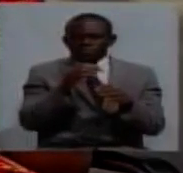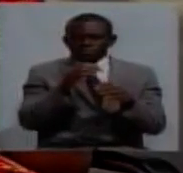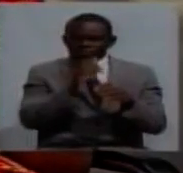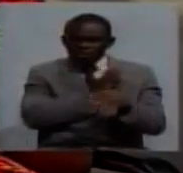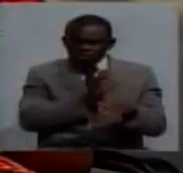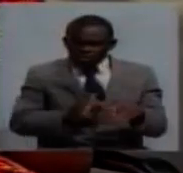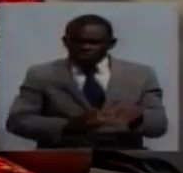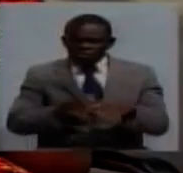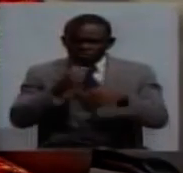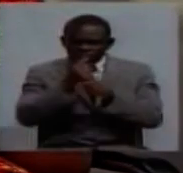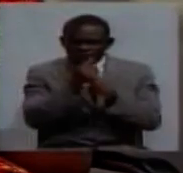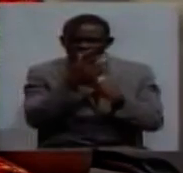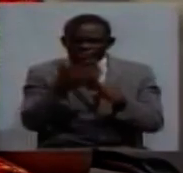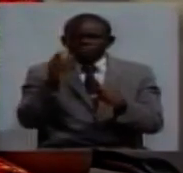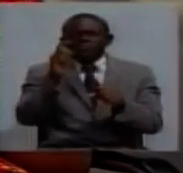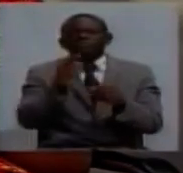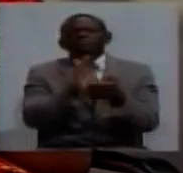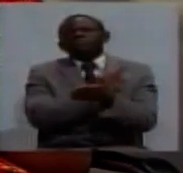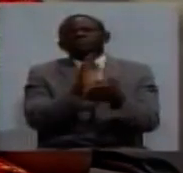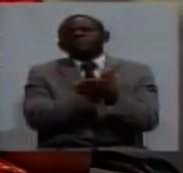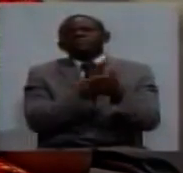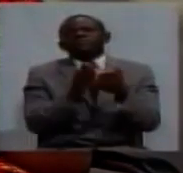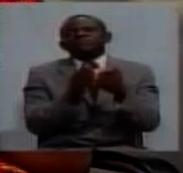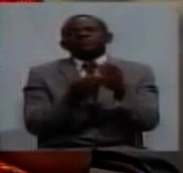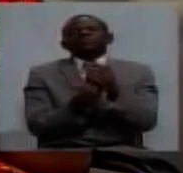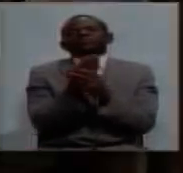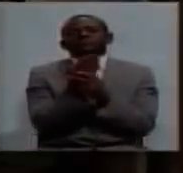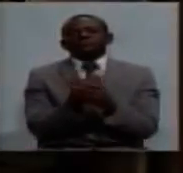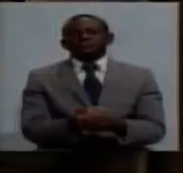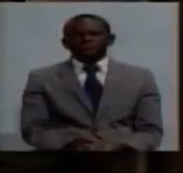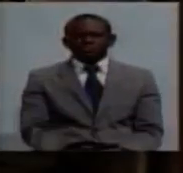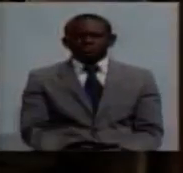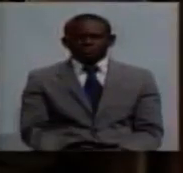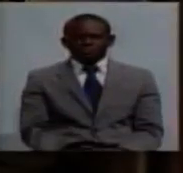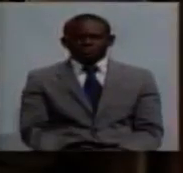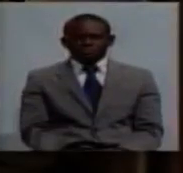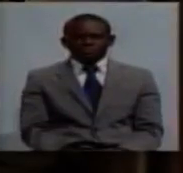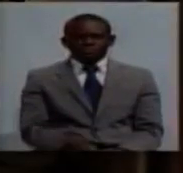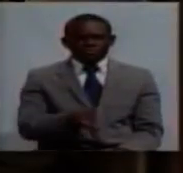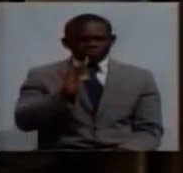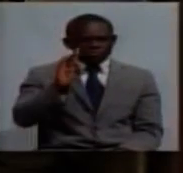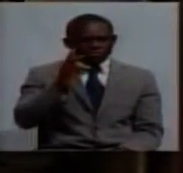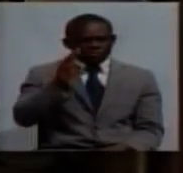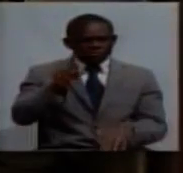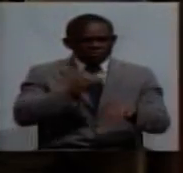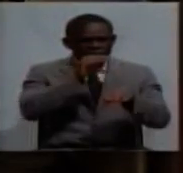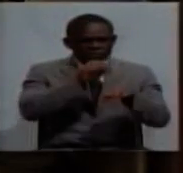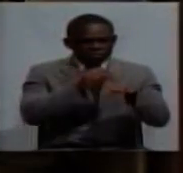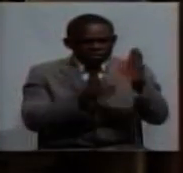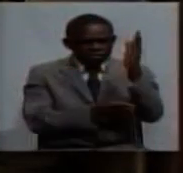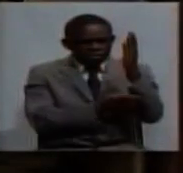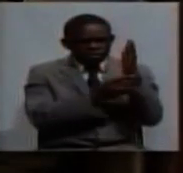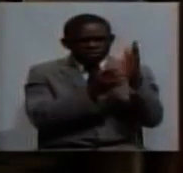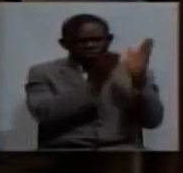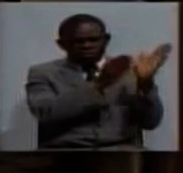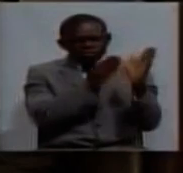I think that the plan has taken that into consideration. In this mention of the 7th National Development Plan, what are the focus